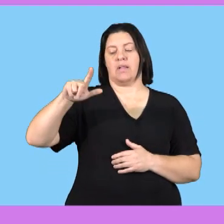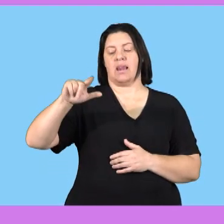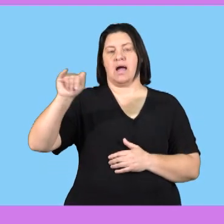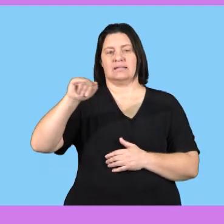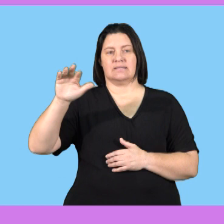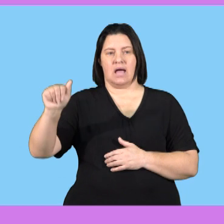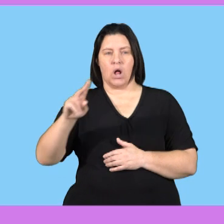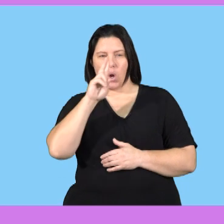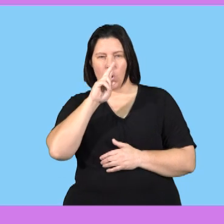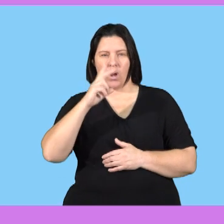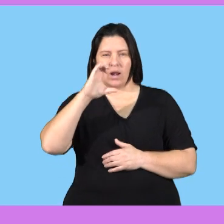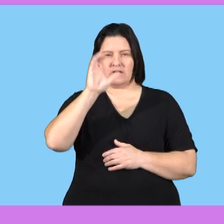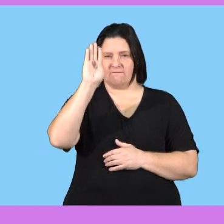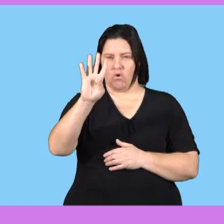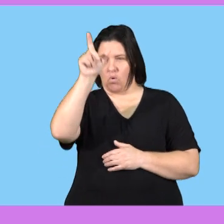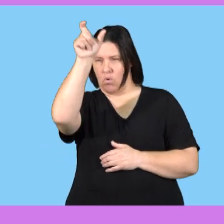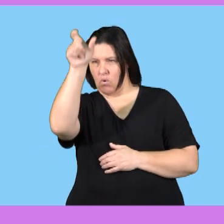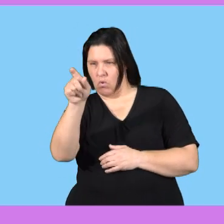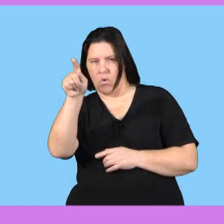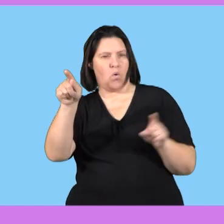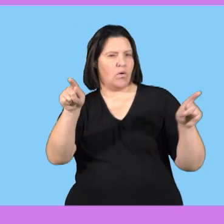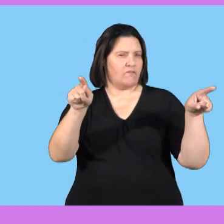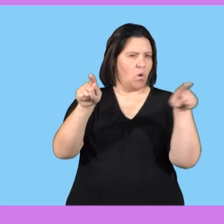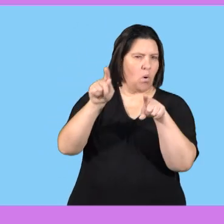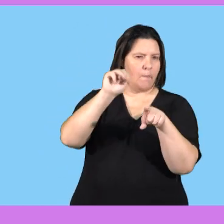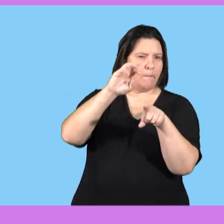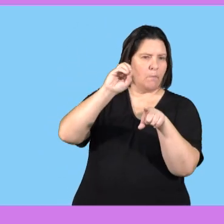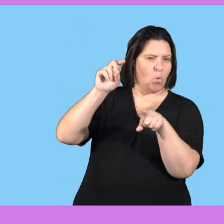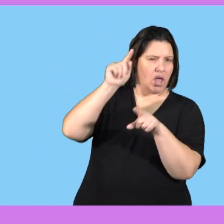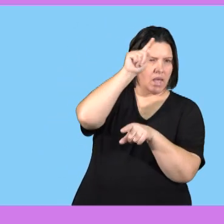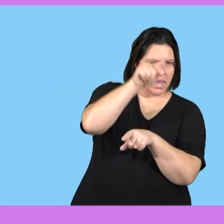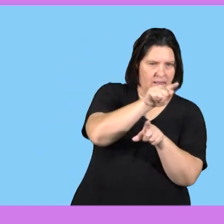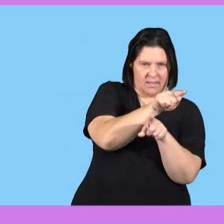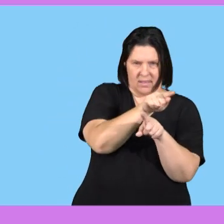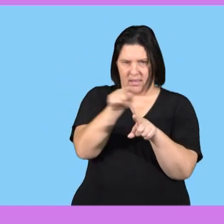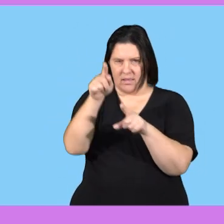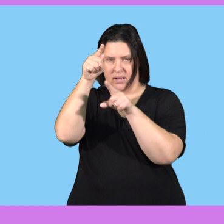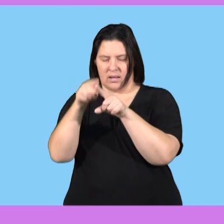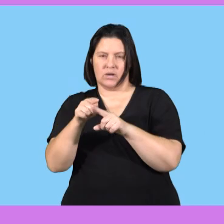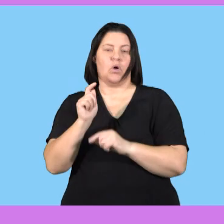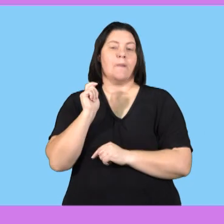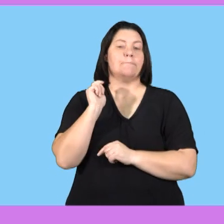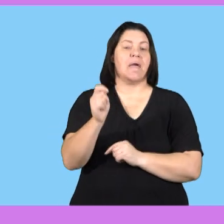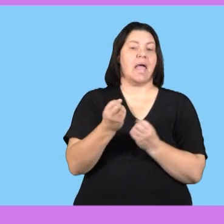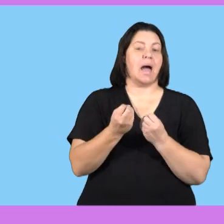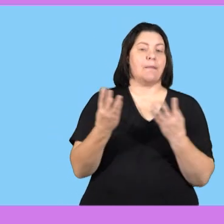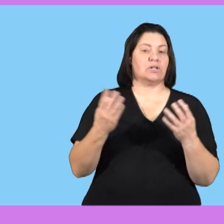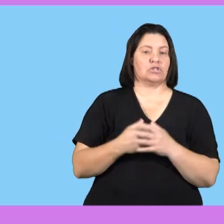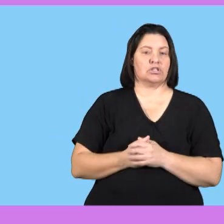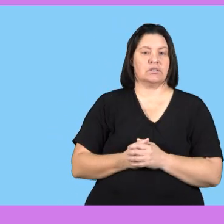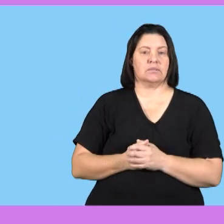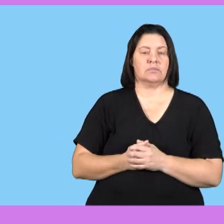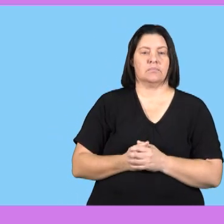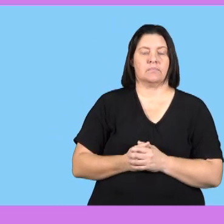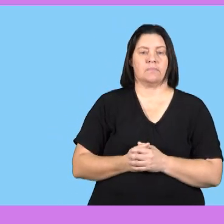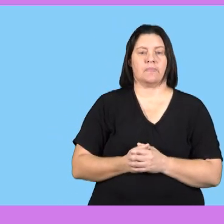is important here? I'm looking for class 4. There's class 4. Then we are looking for Moe Plaza. Here's Moe Plaza. So how much will